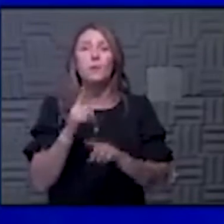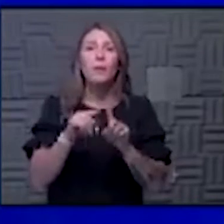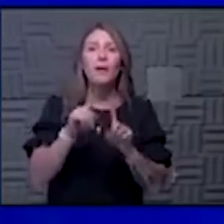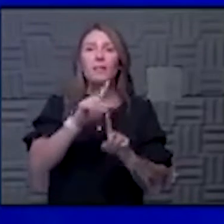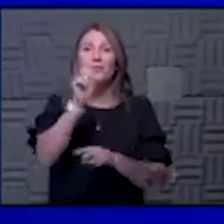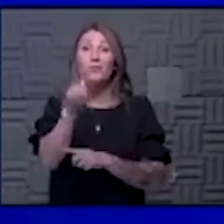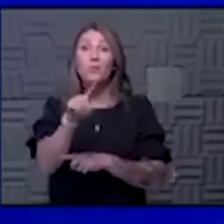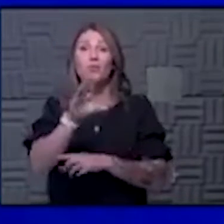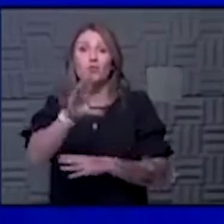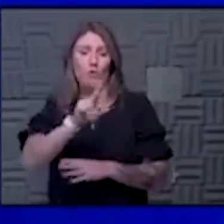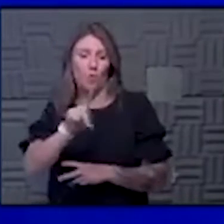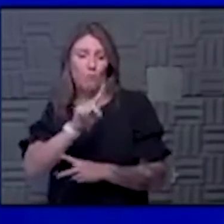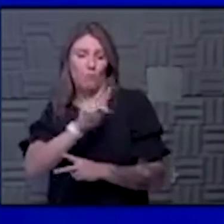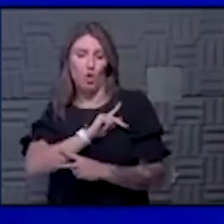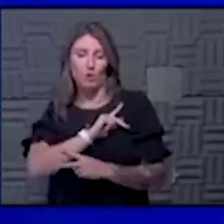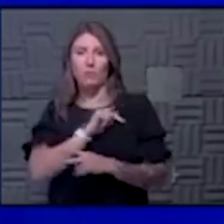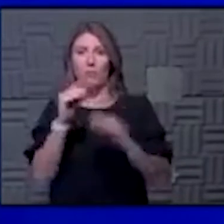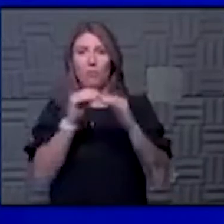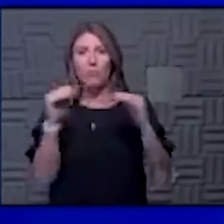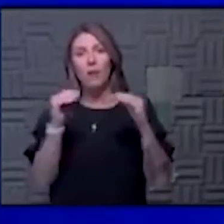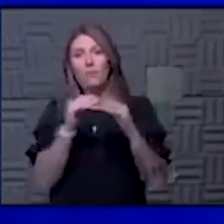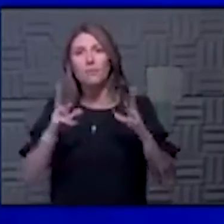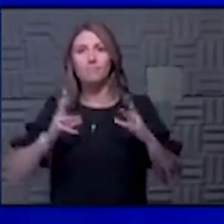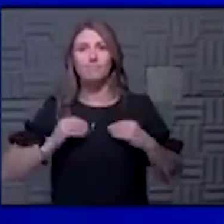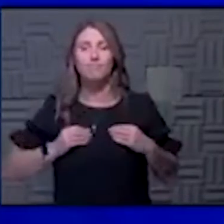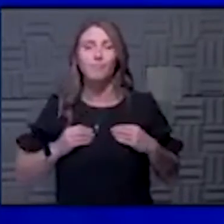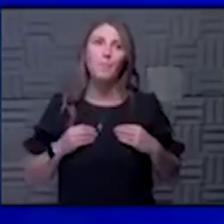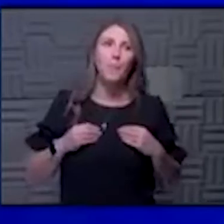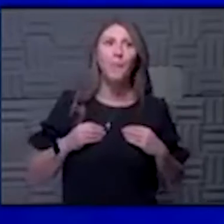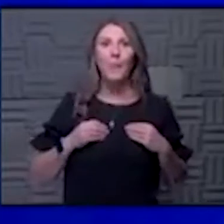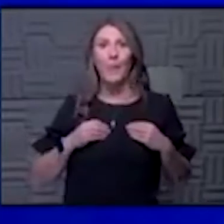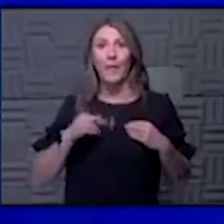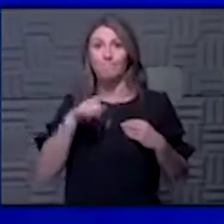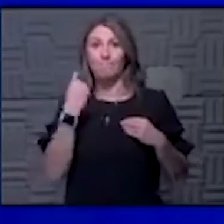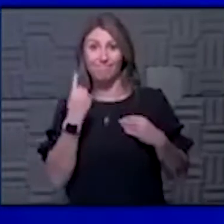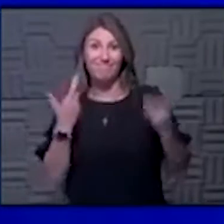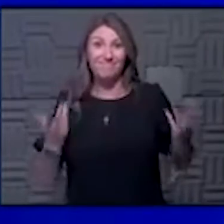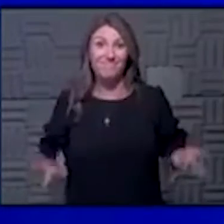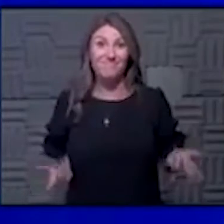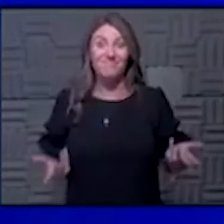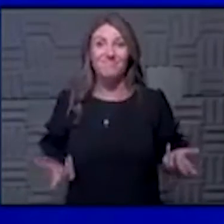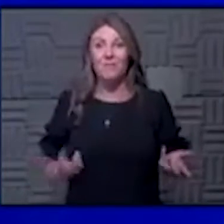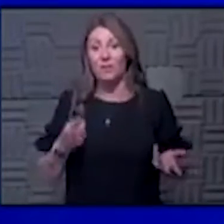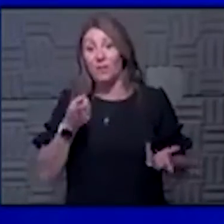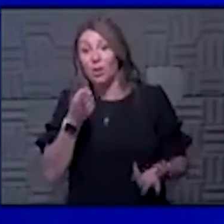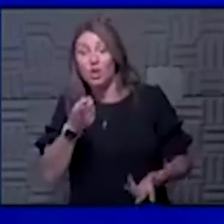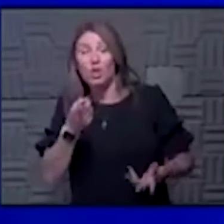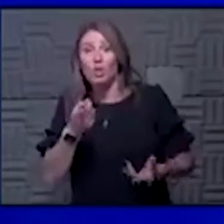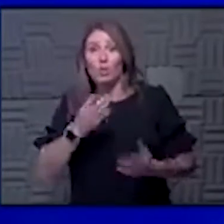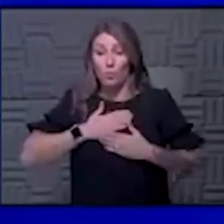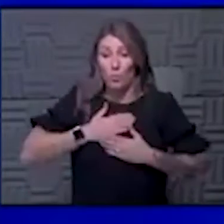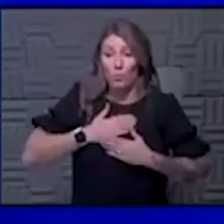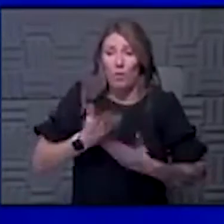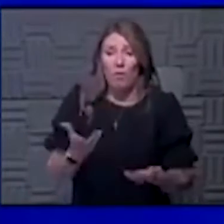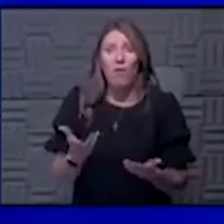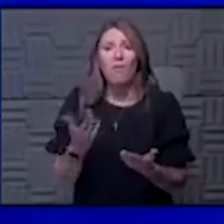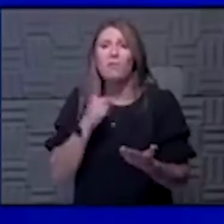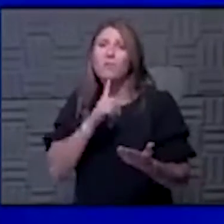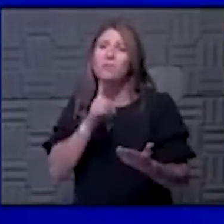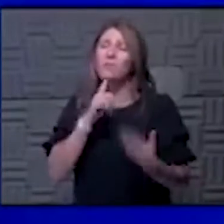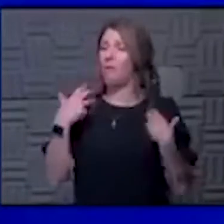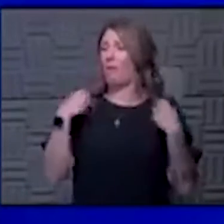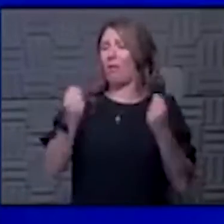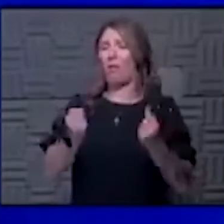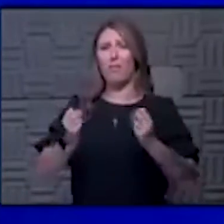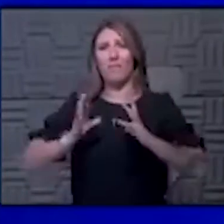of your personal level of risk aversion. Like, are you willing to take on? Are you really healthy? You think, I'm going to